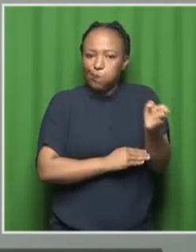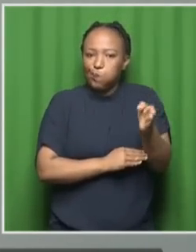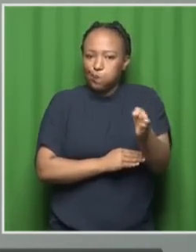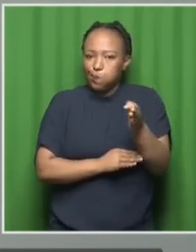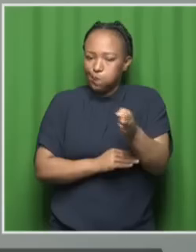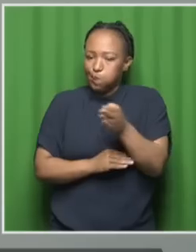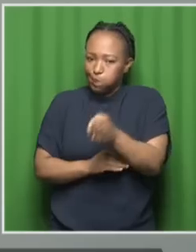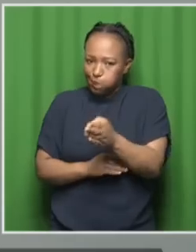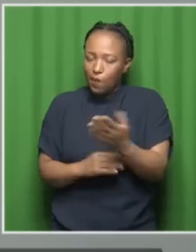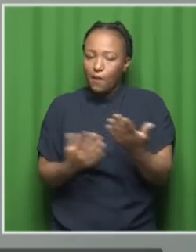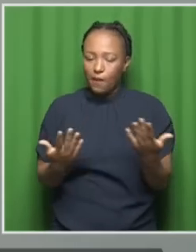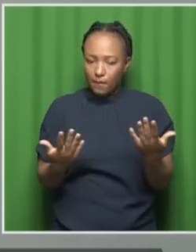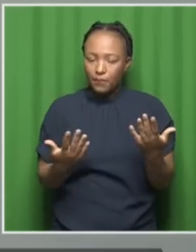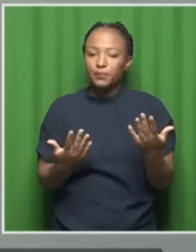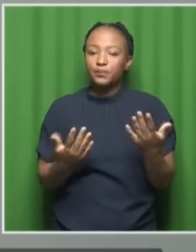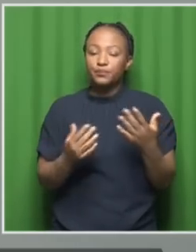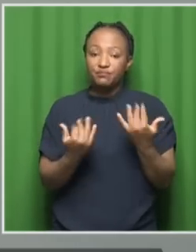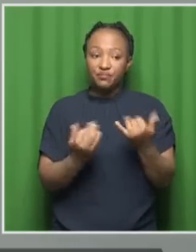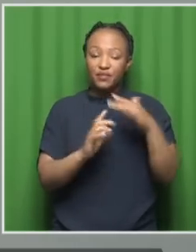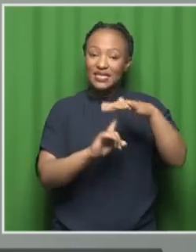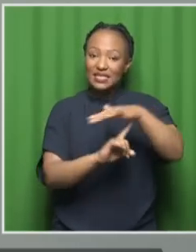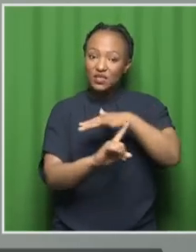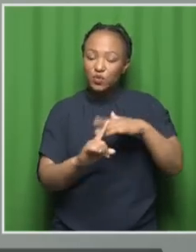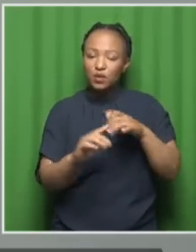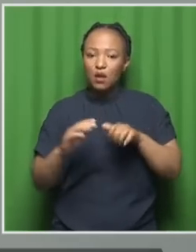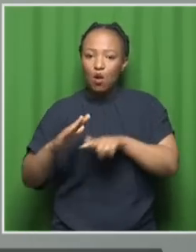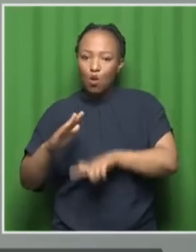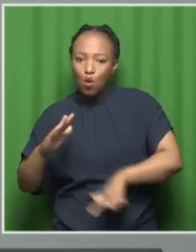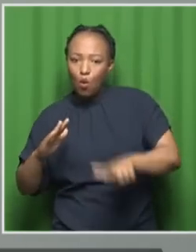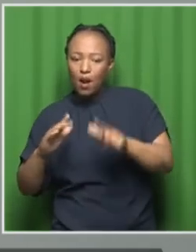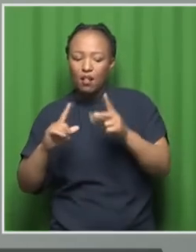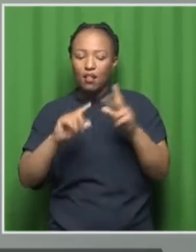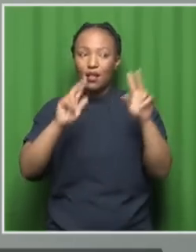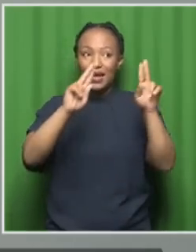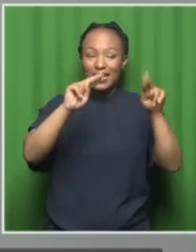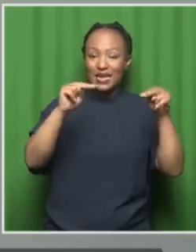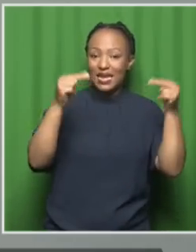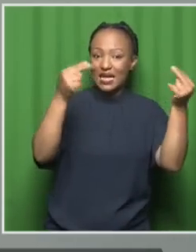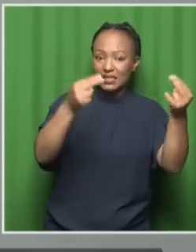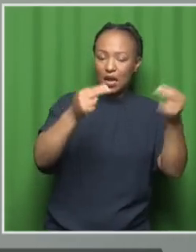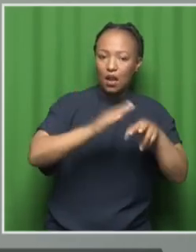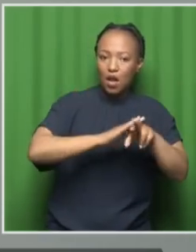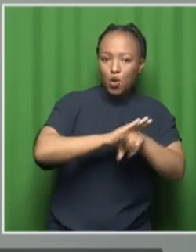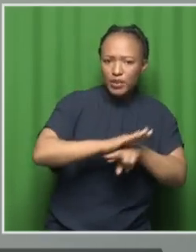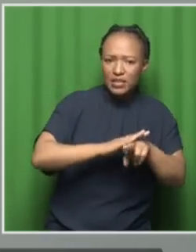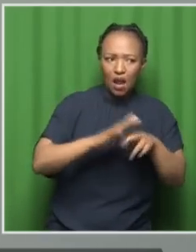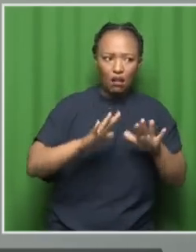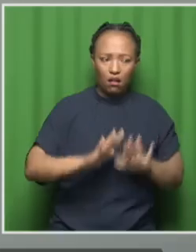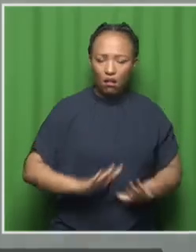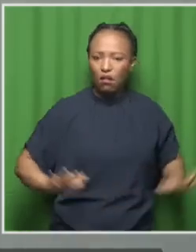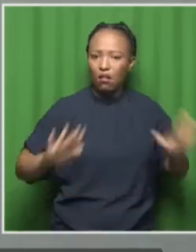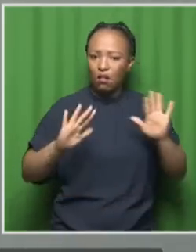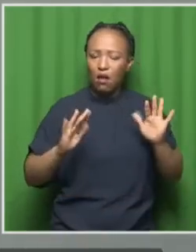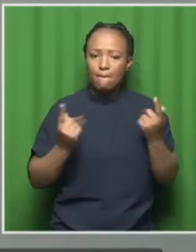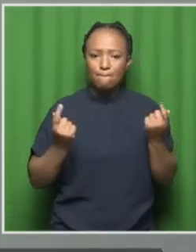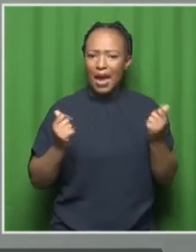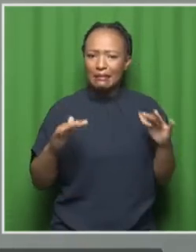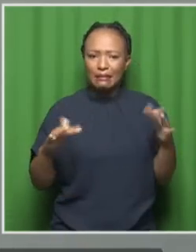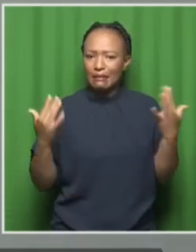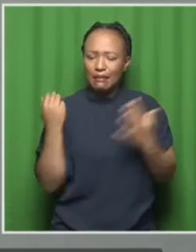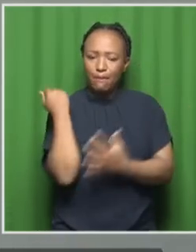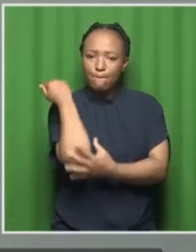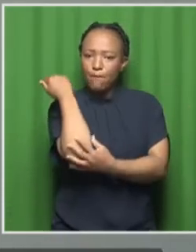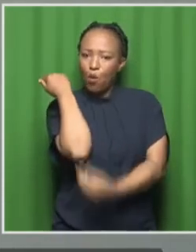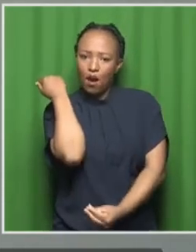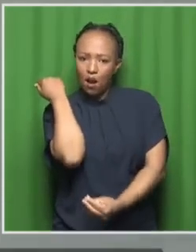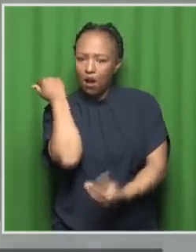You have a situation of local, national, and regional structural poverty, and you have a market that wants